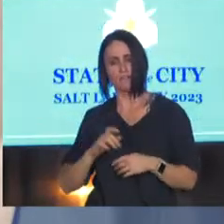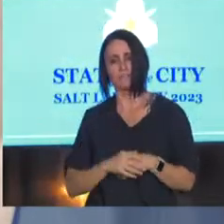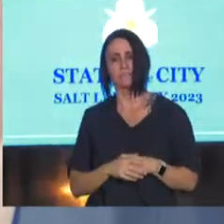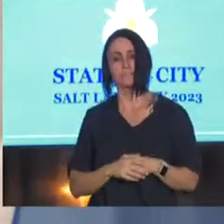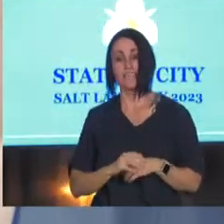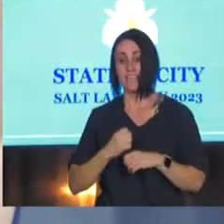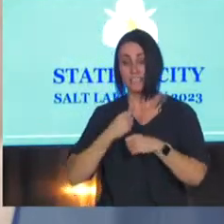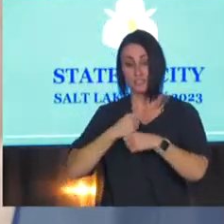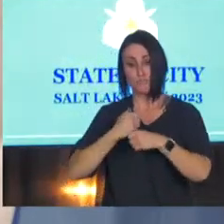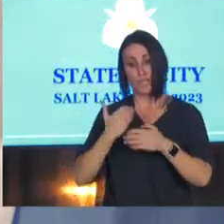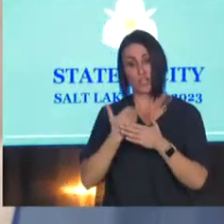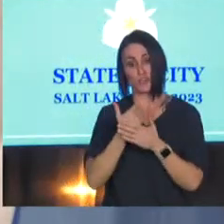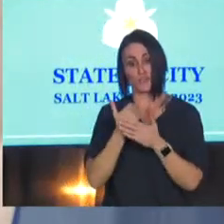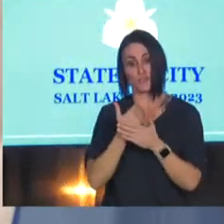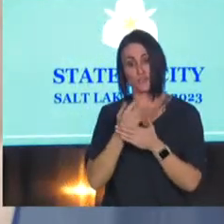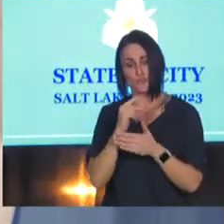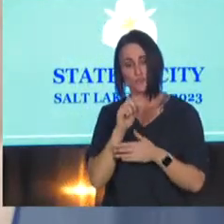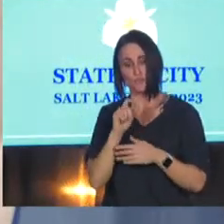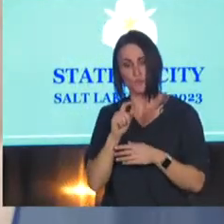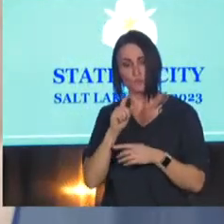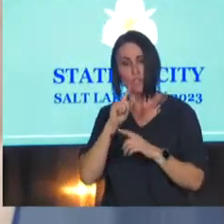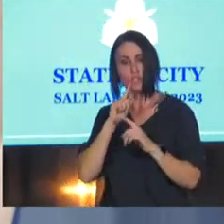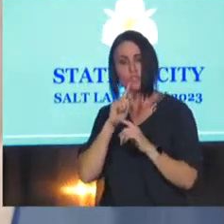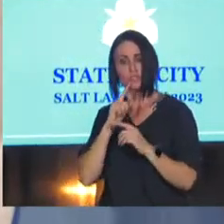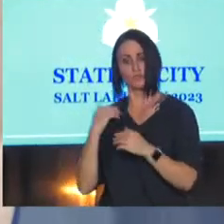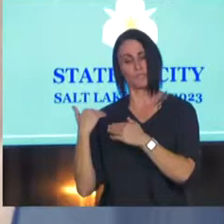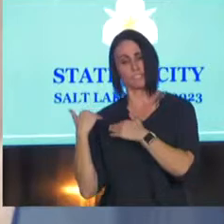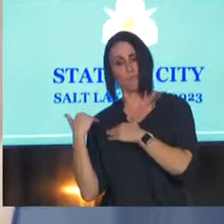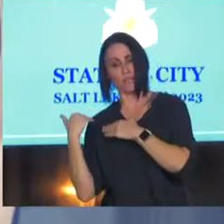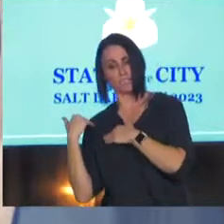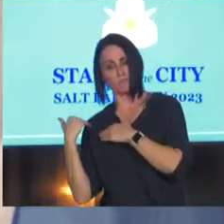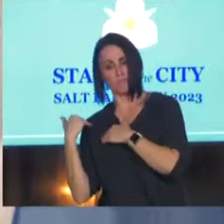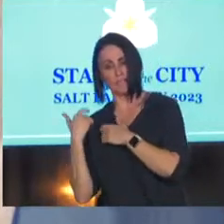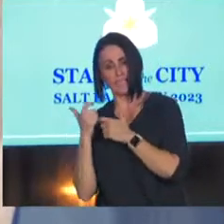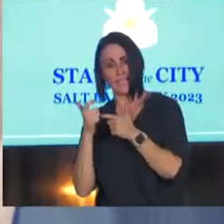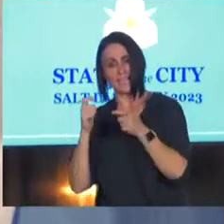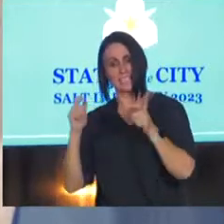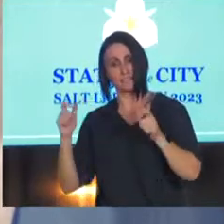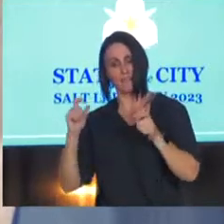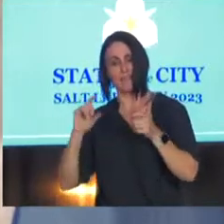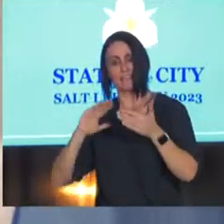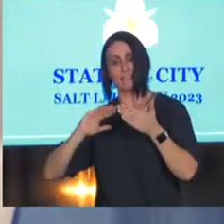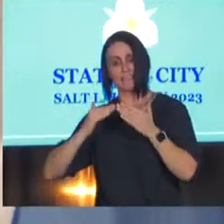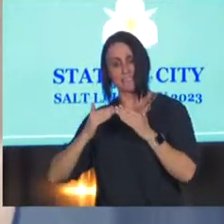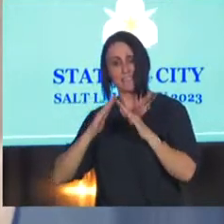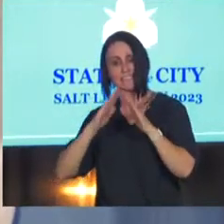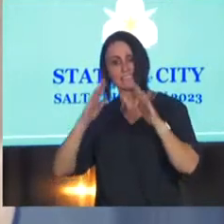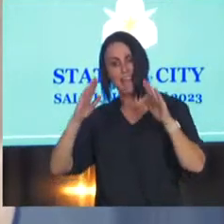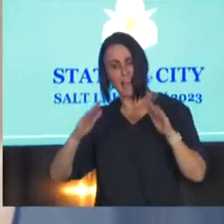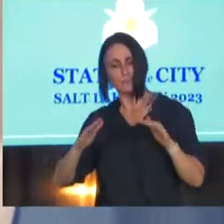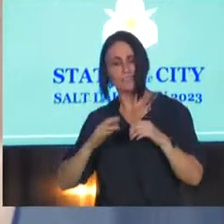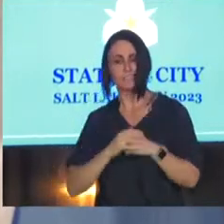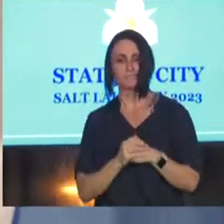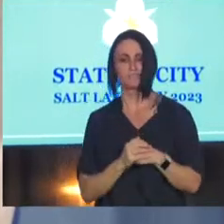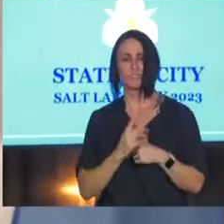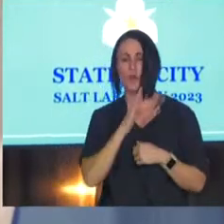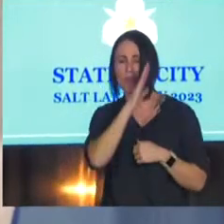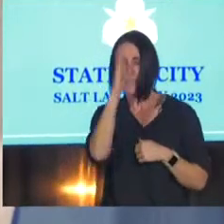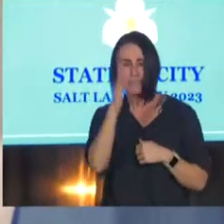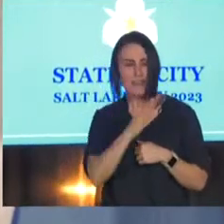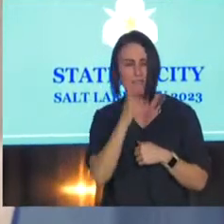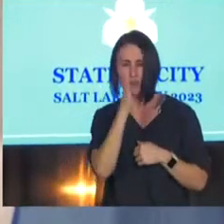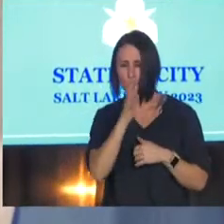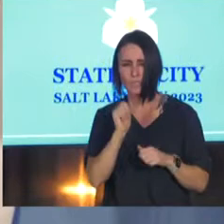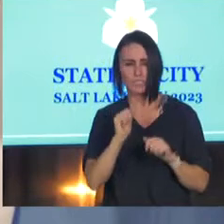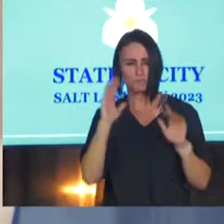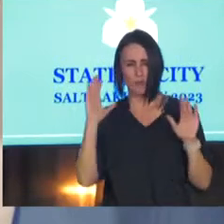keep creating new ones to responsibly and equitably expand our city's housing inventory. We will never